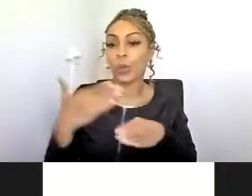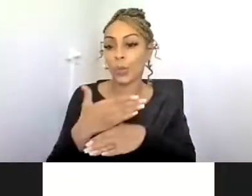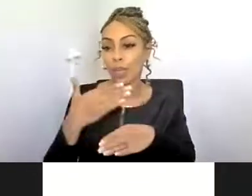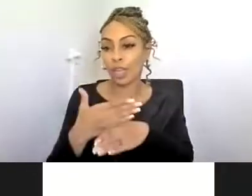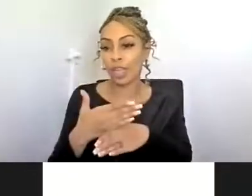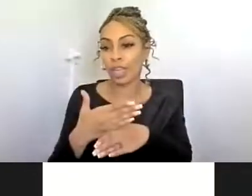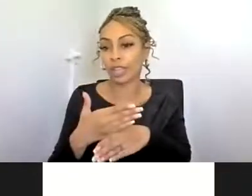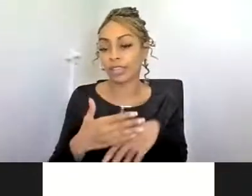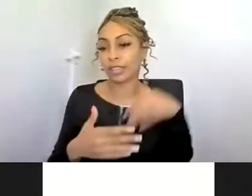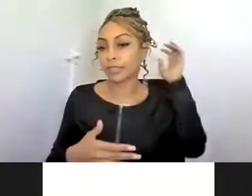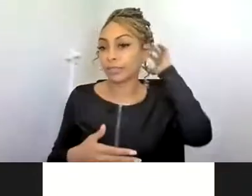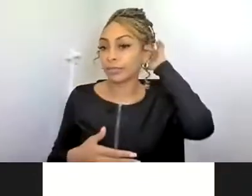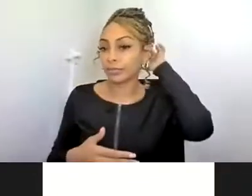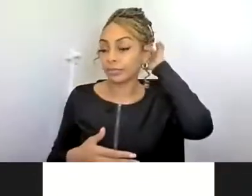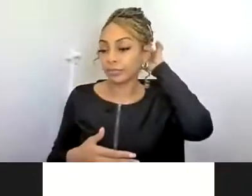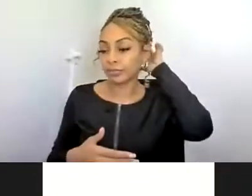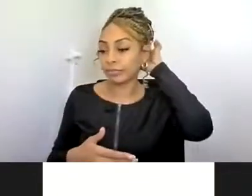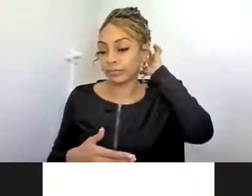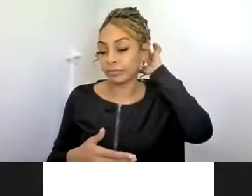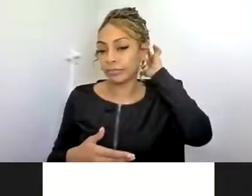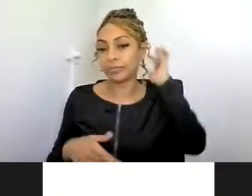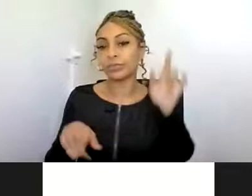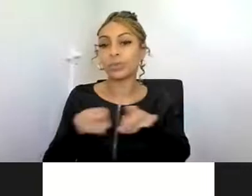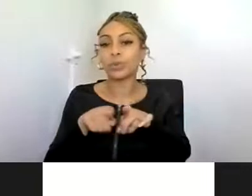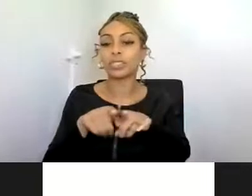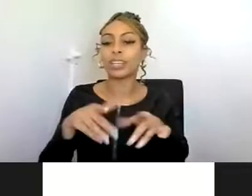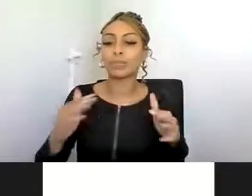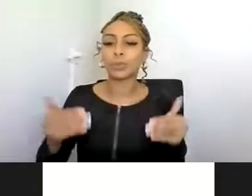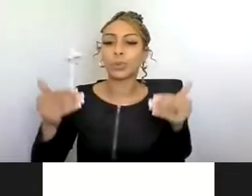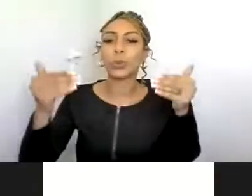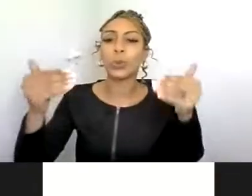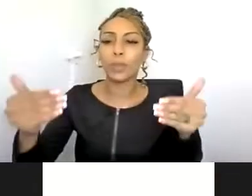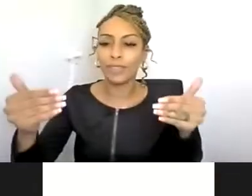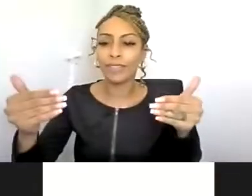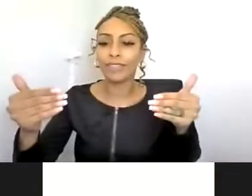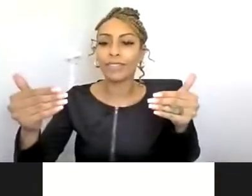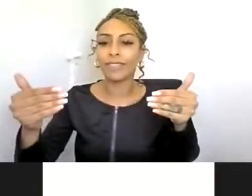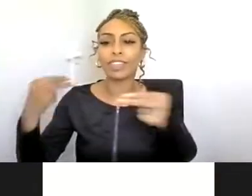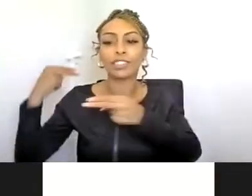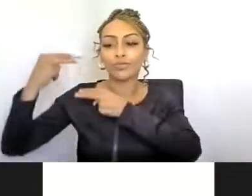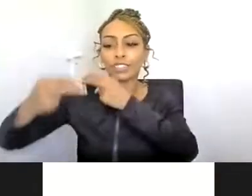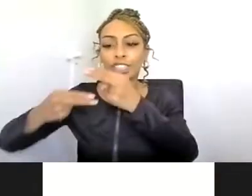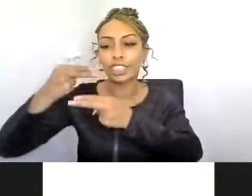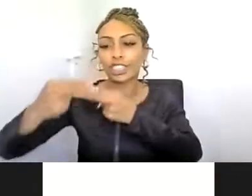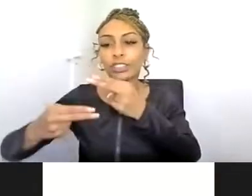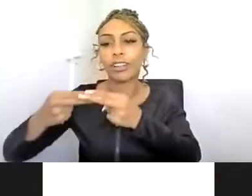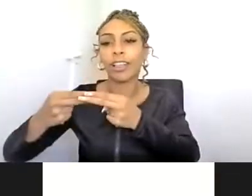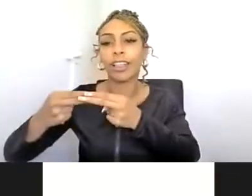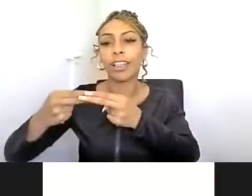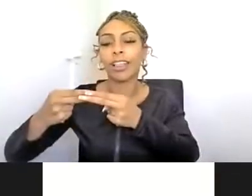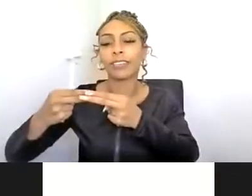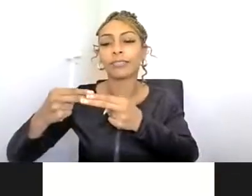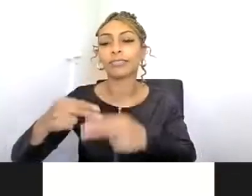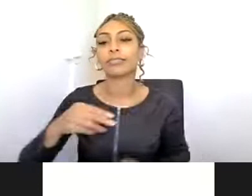exhibition. They also wanted to kind of move away to some extent from the traditional museum format.